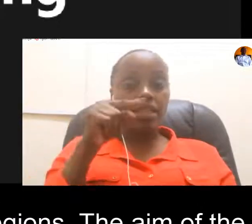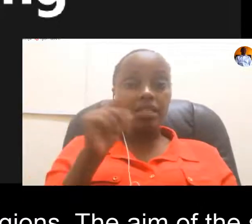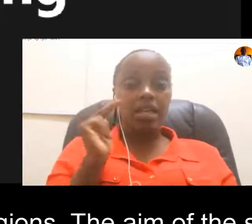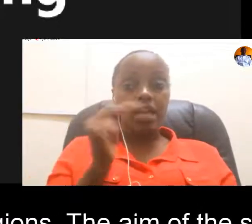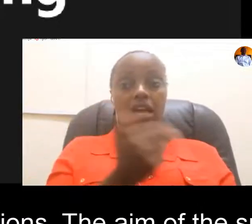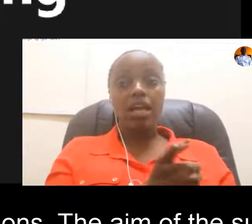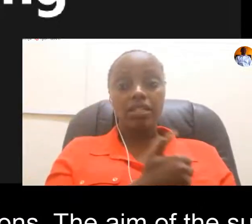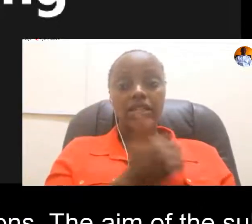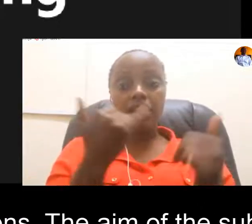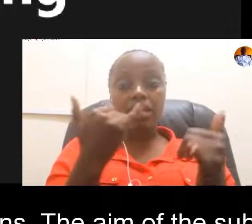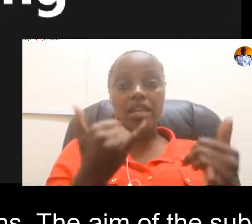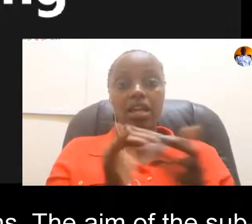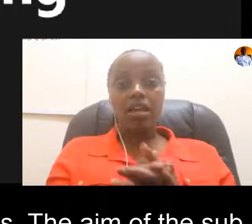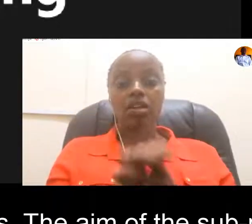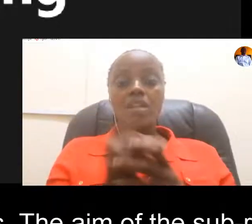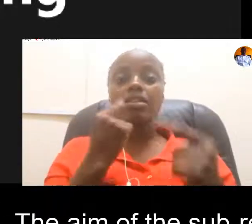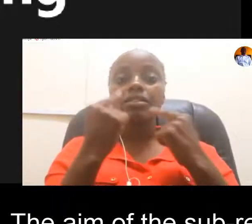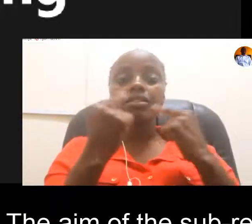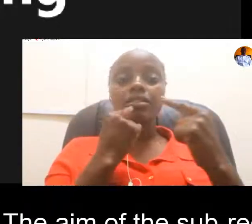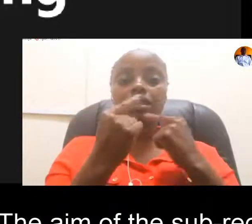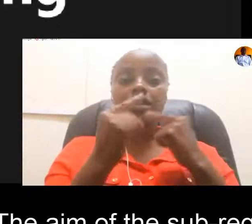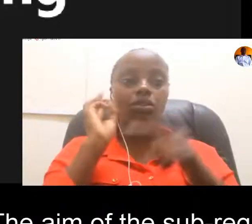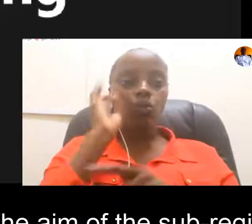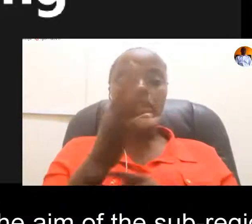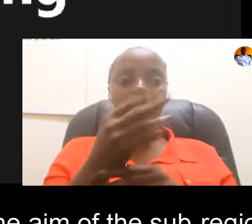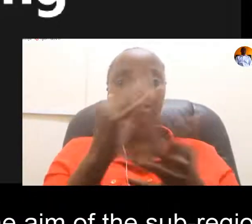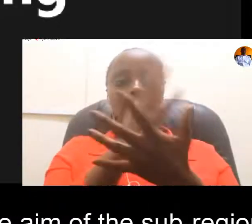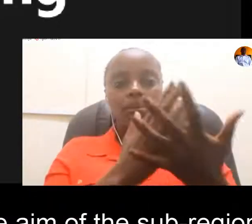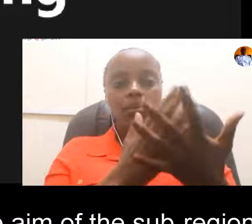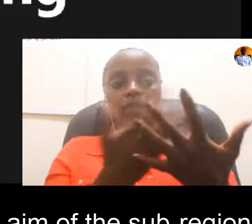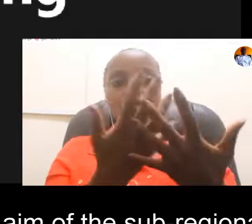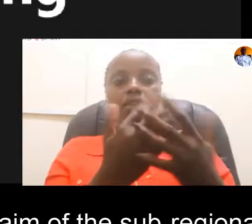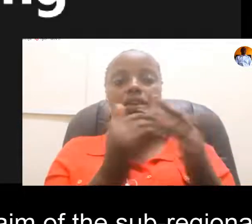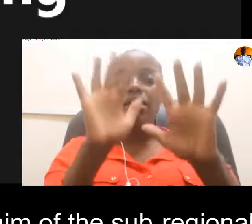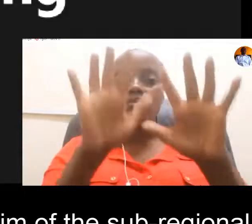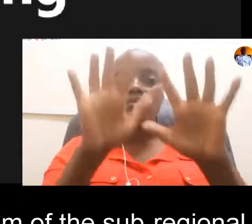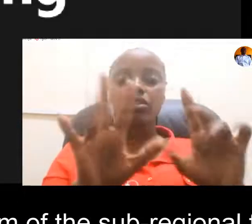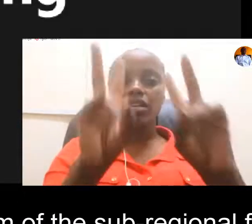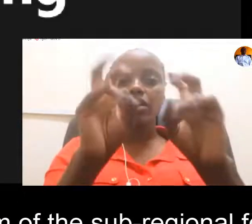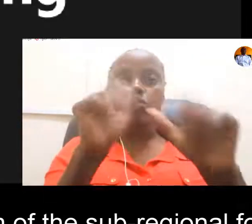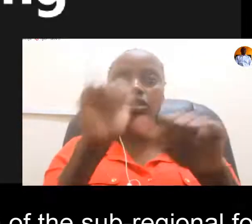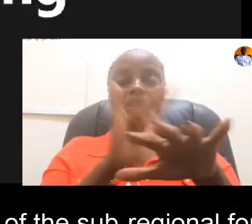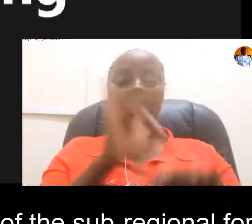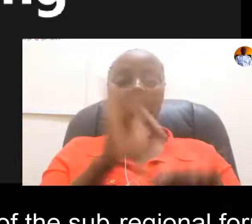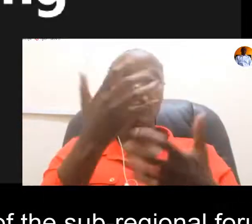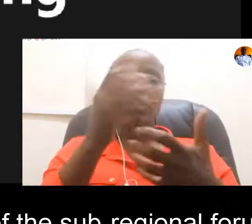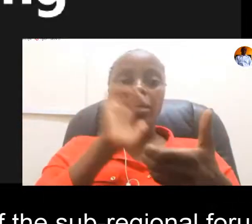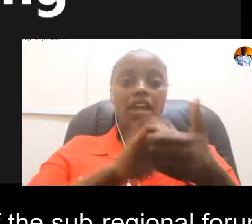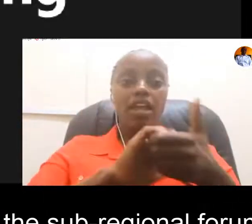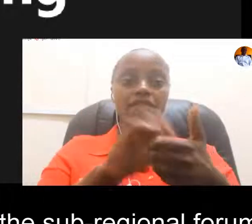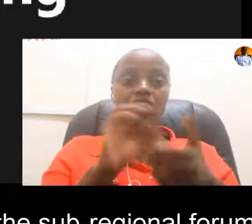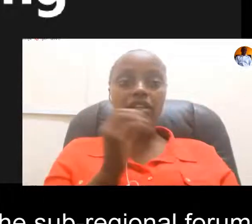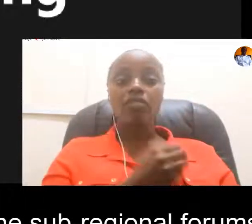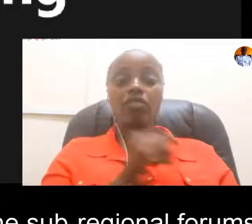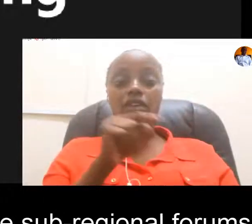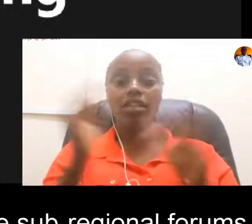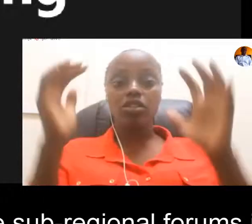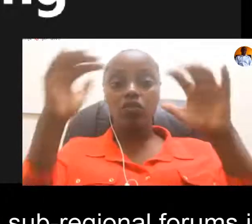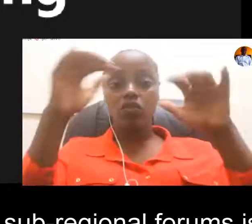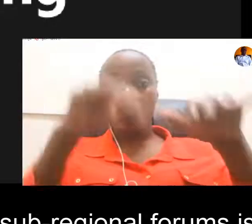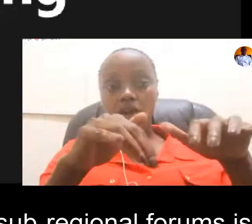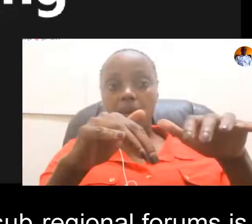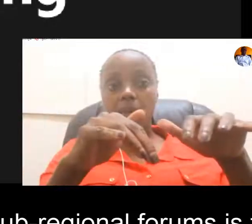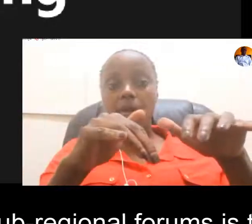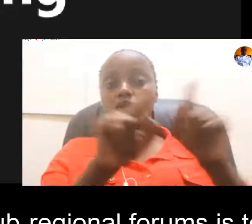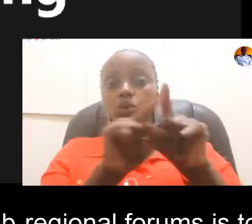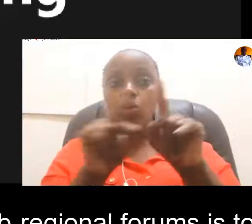will discuss, some of the pertinent issues that affect our engagement at this forum, and